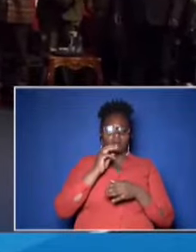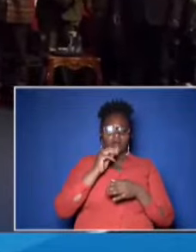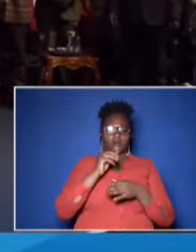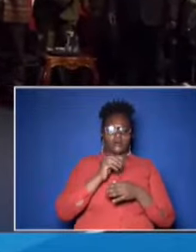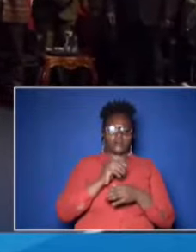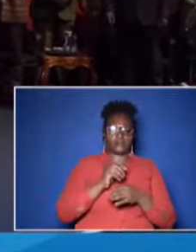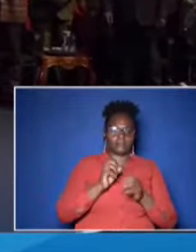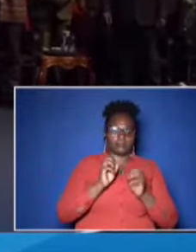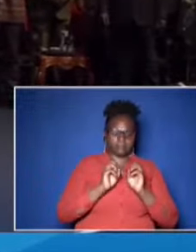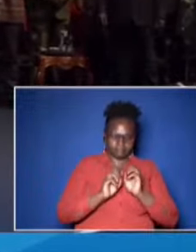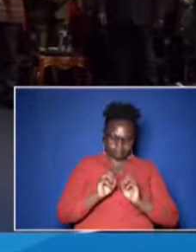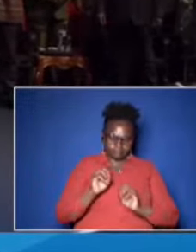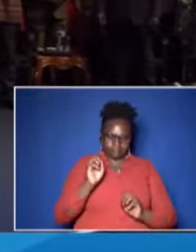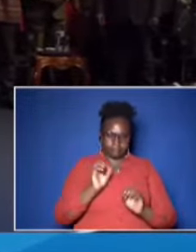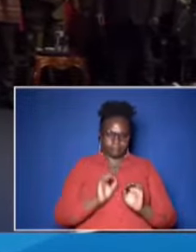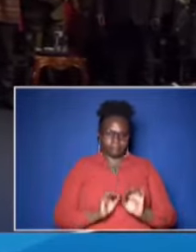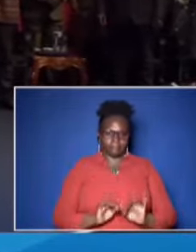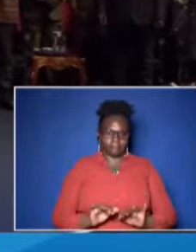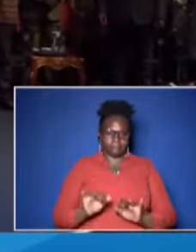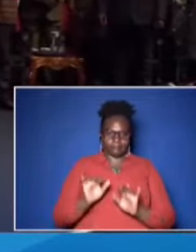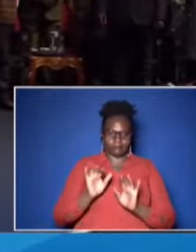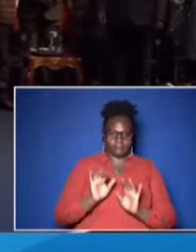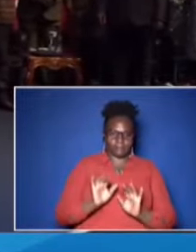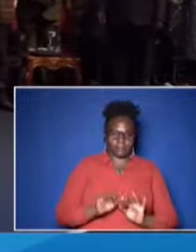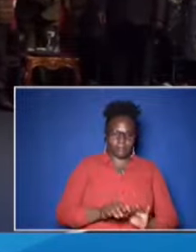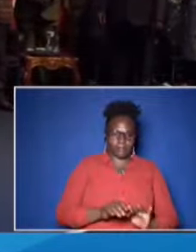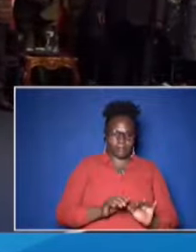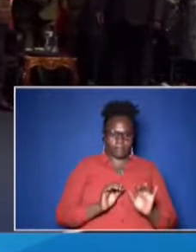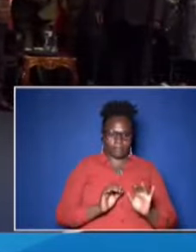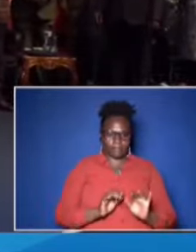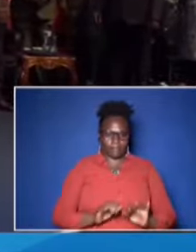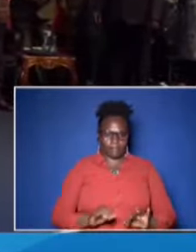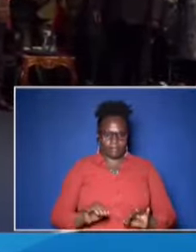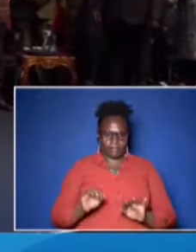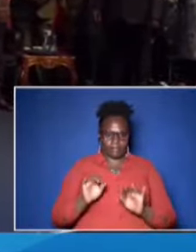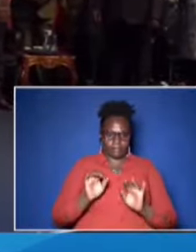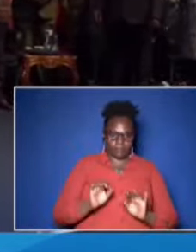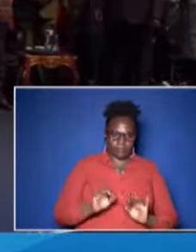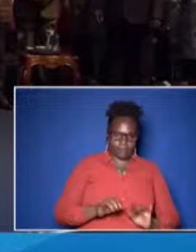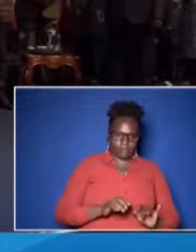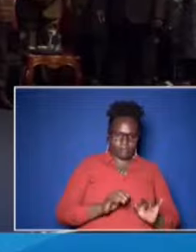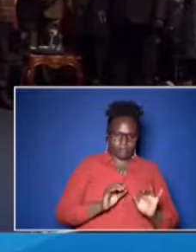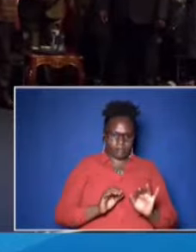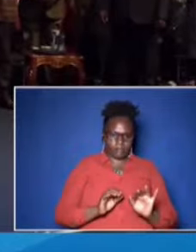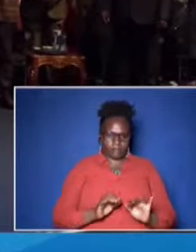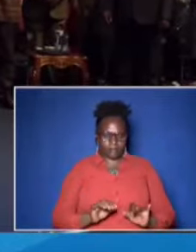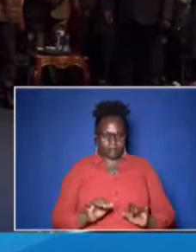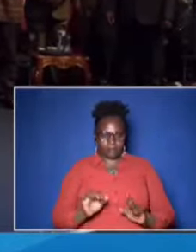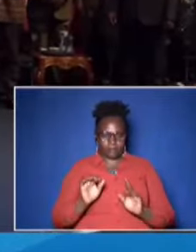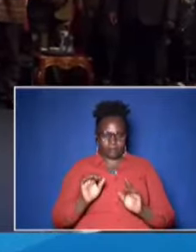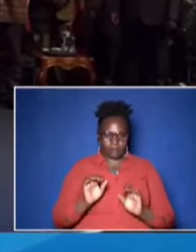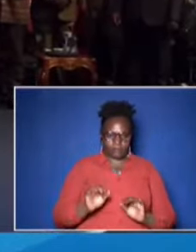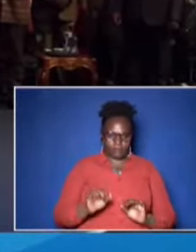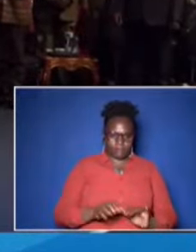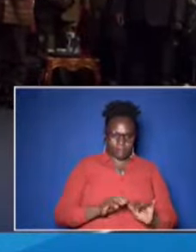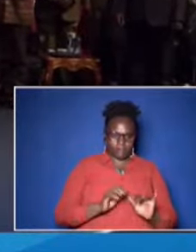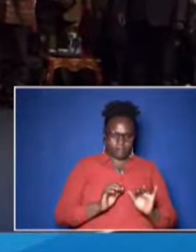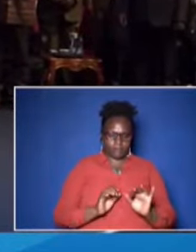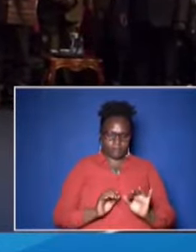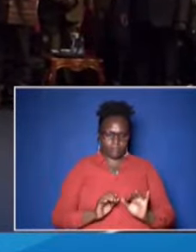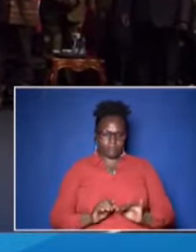sing it Jim you are are my